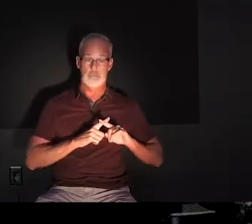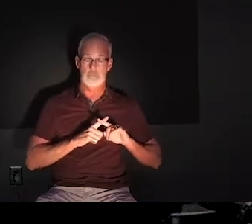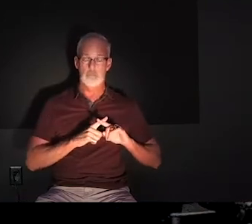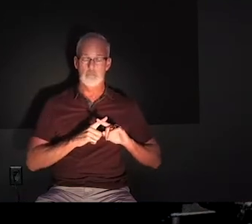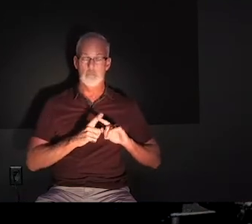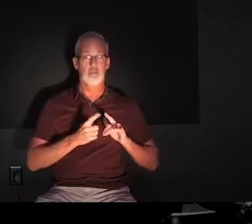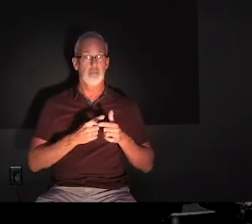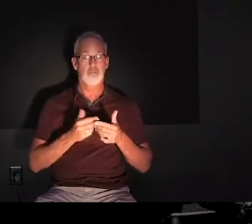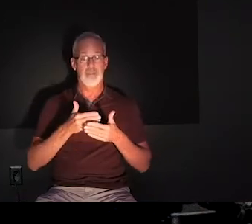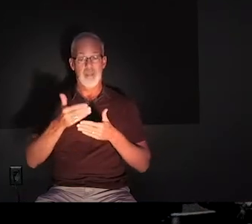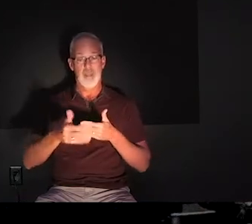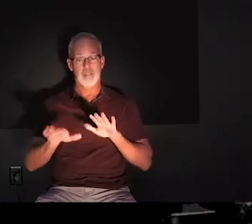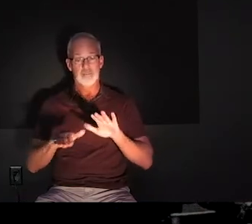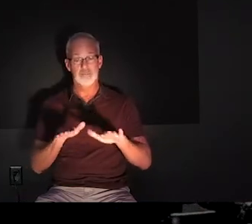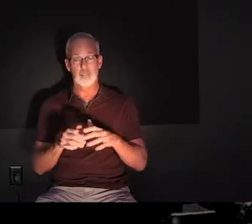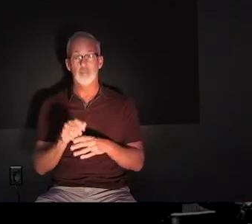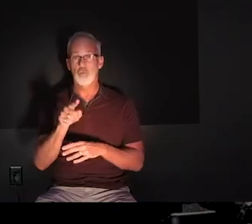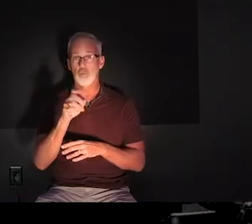Right now,